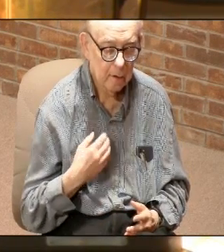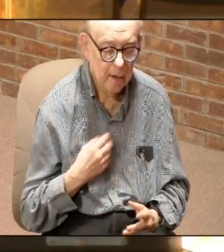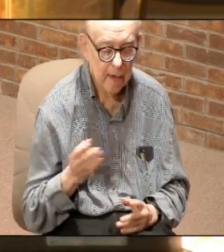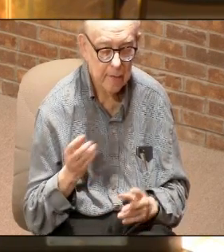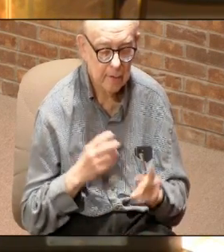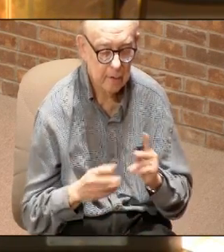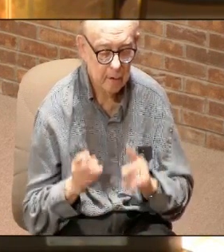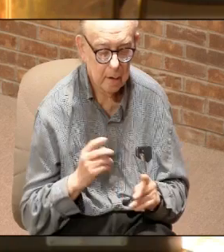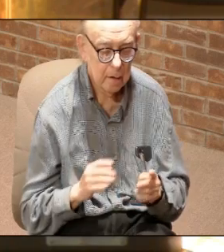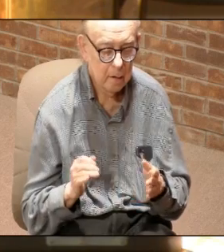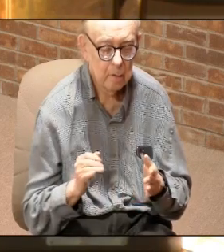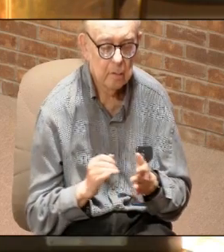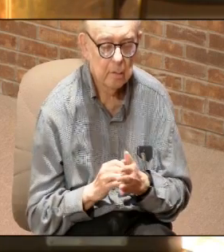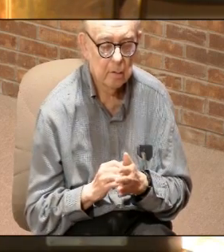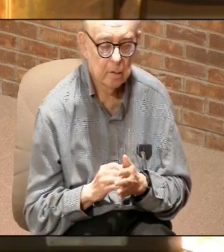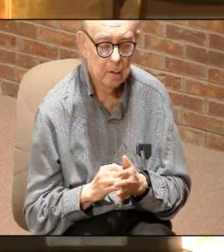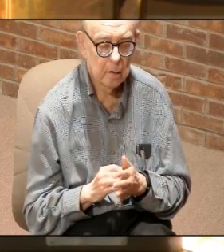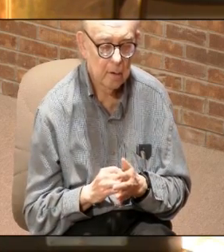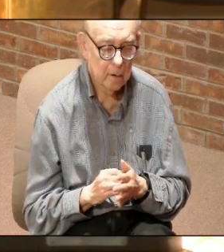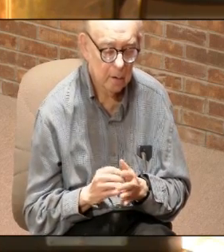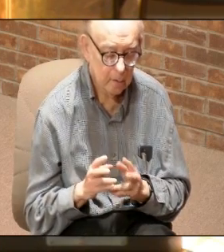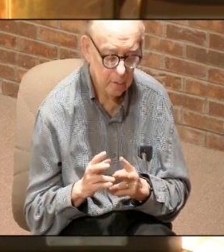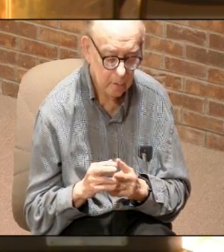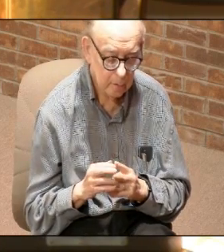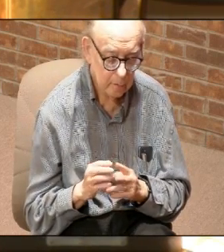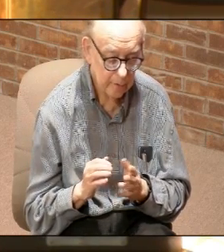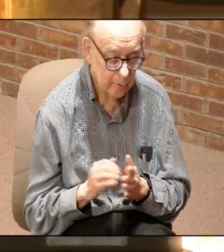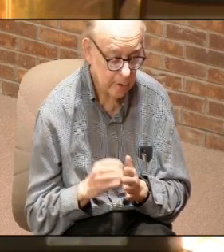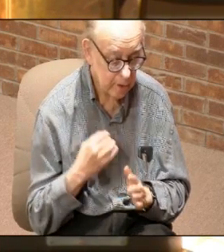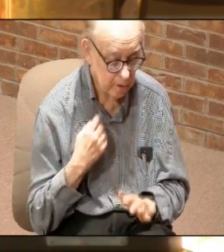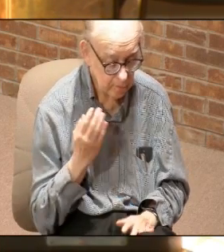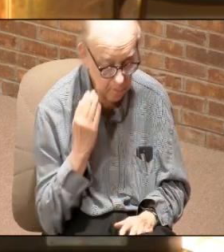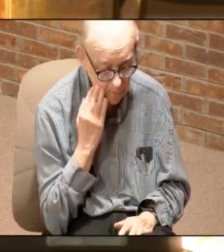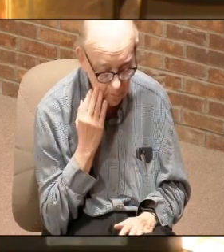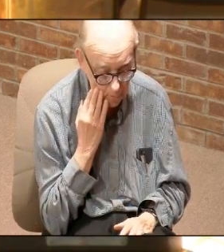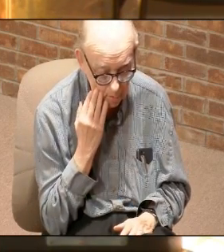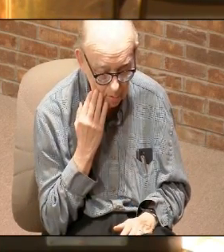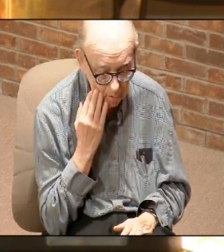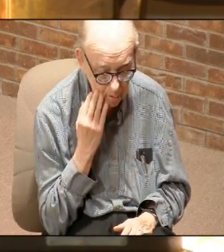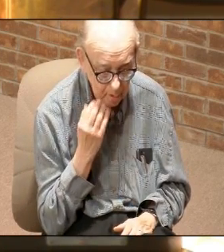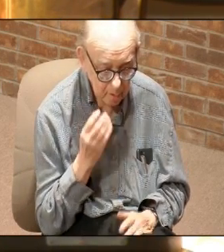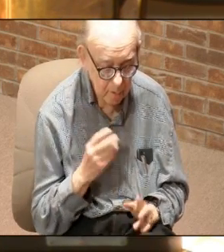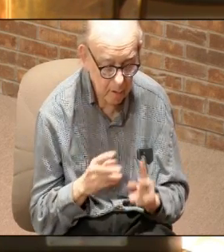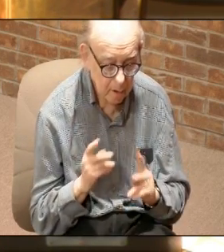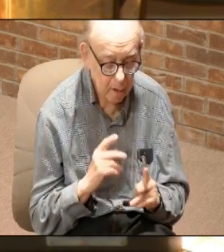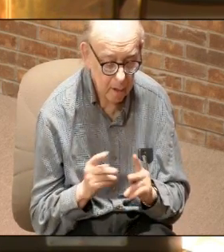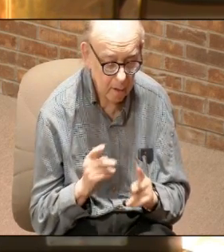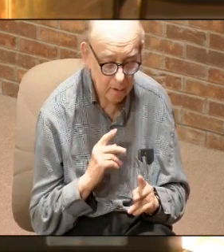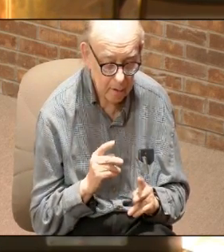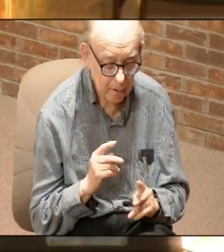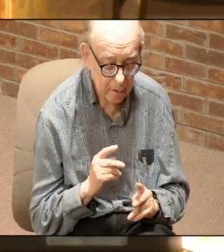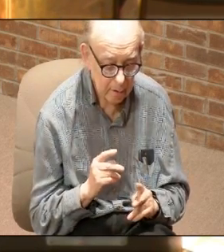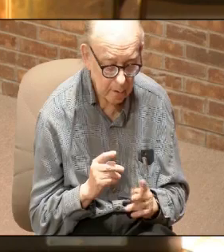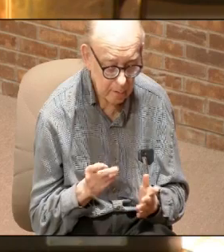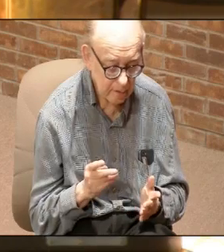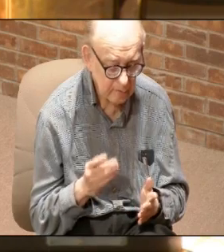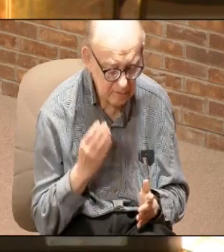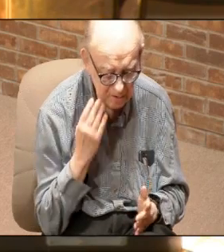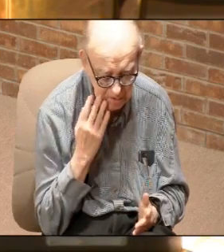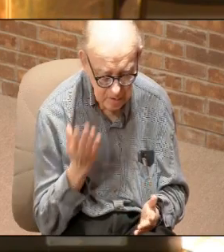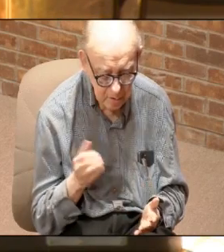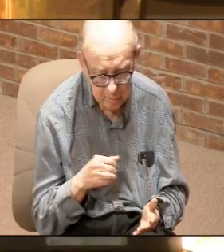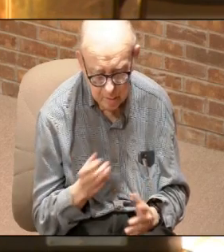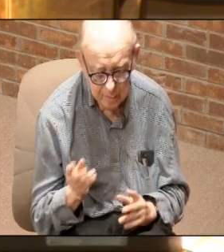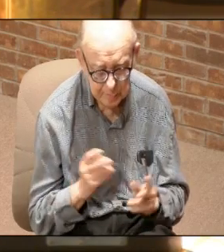people that are either we know or people that we're acquainted with in our family